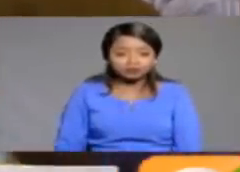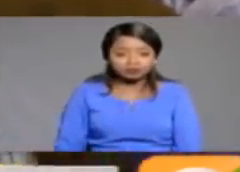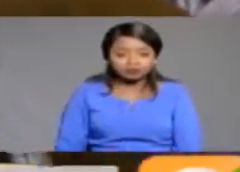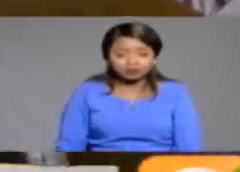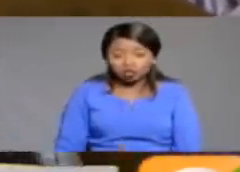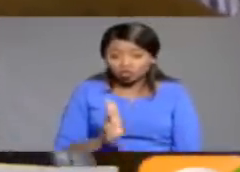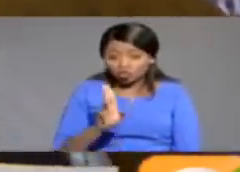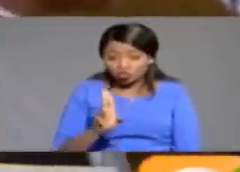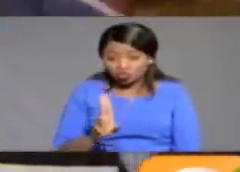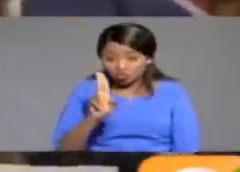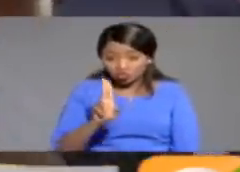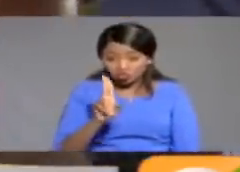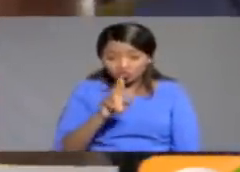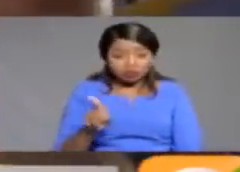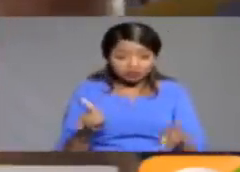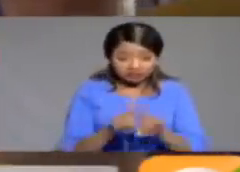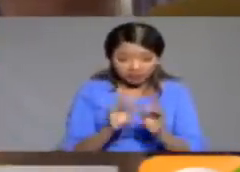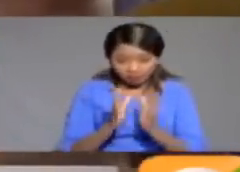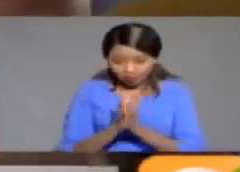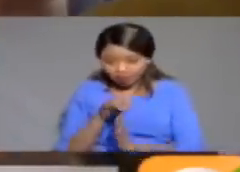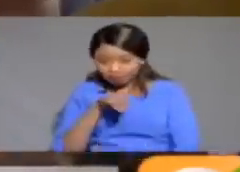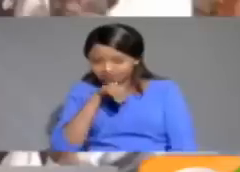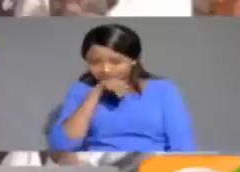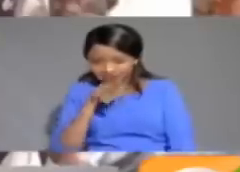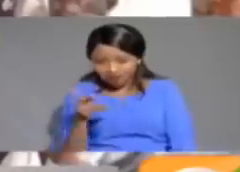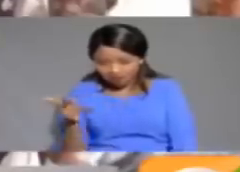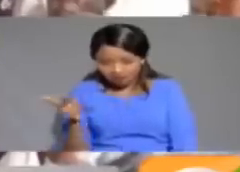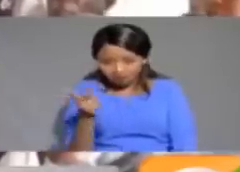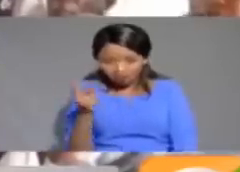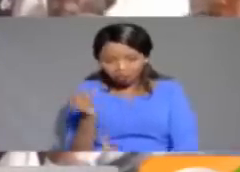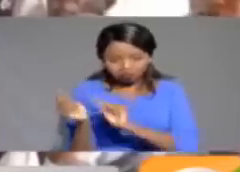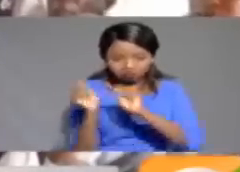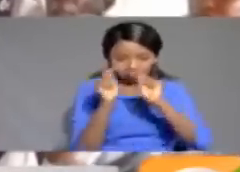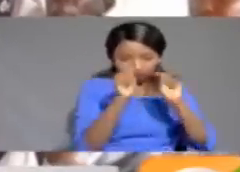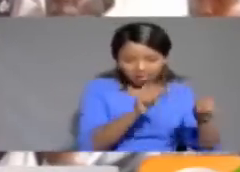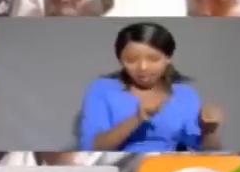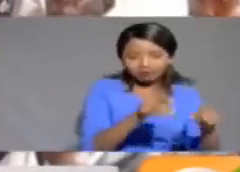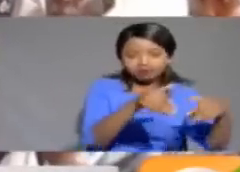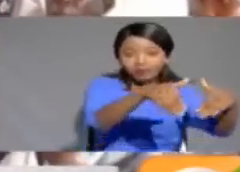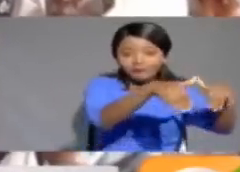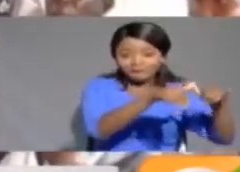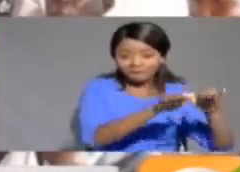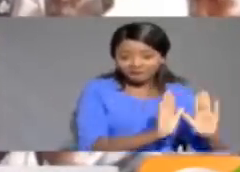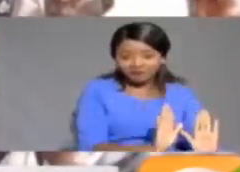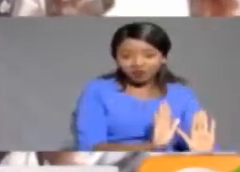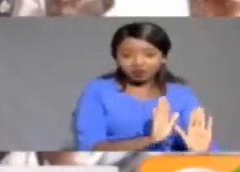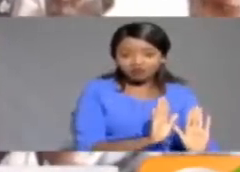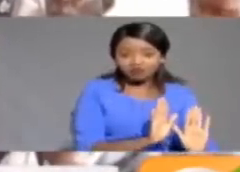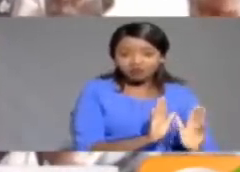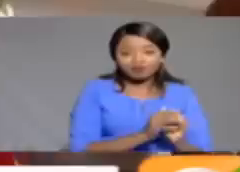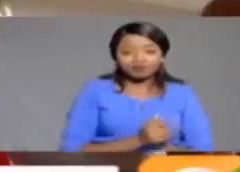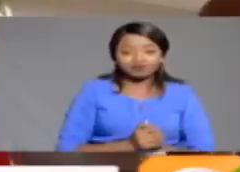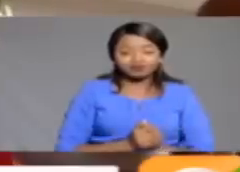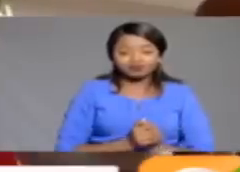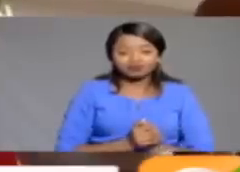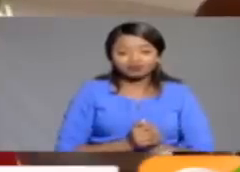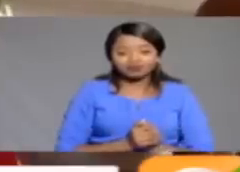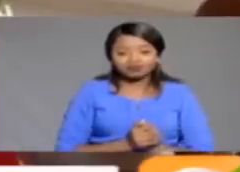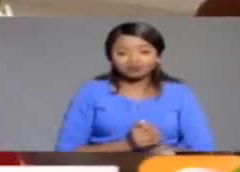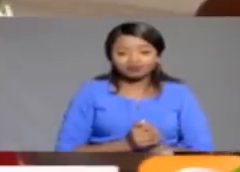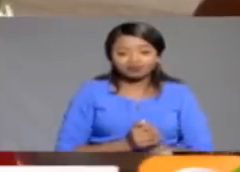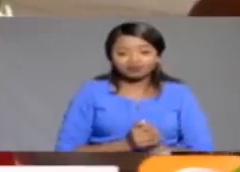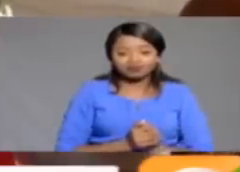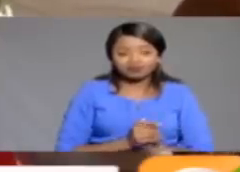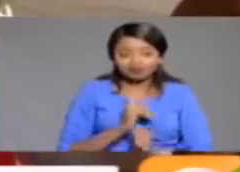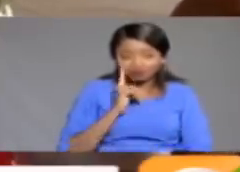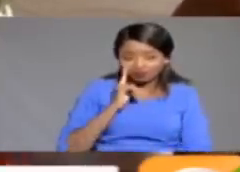President Uhuru Kenyatta, alongside opposition leader Raila Odinga, were among a host of leaders who attended the funeral service of Kisumu Governor Professor Anyang Nyong'o's